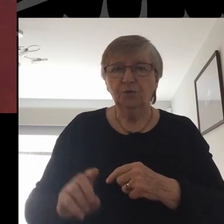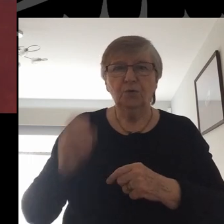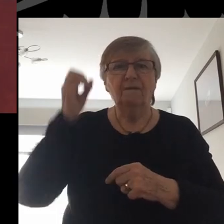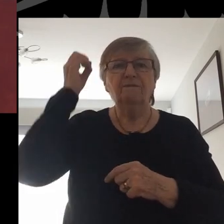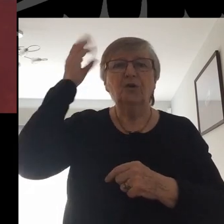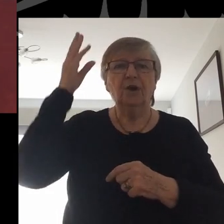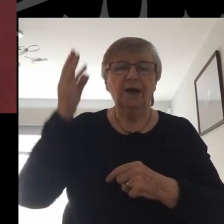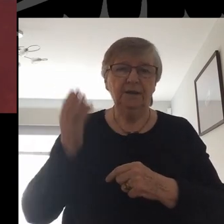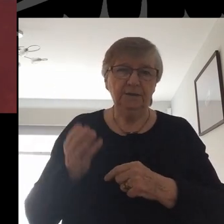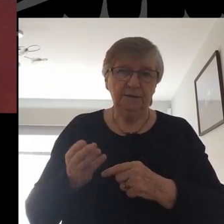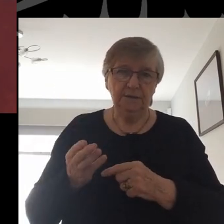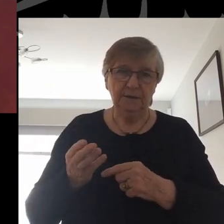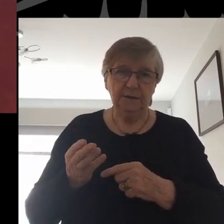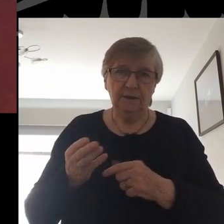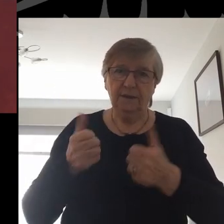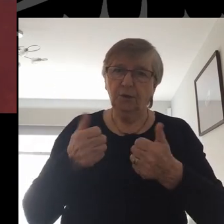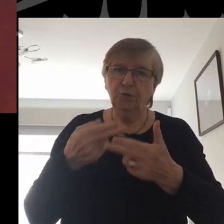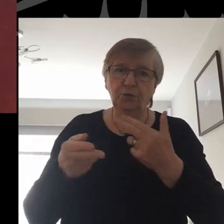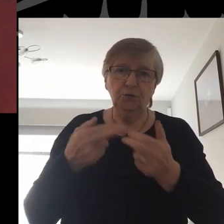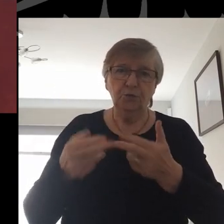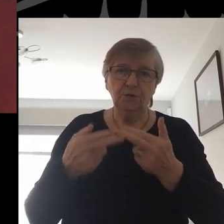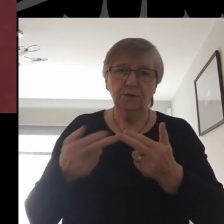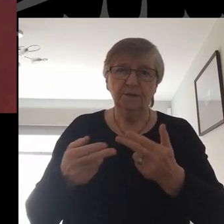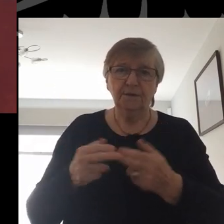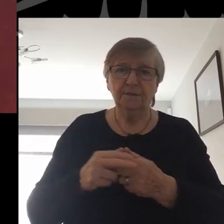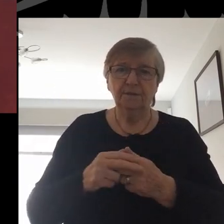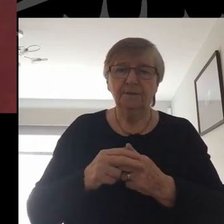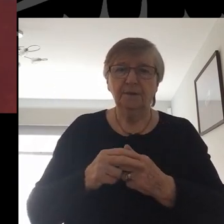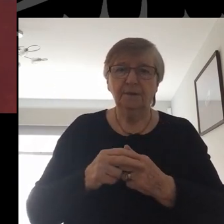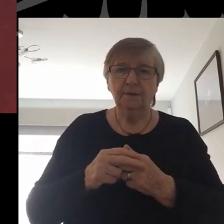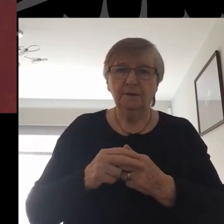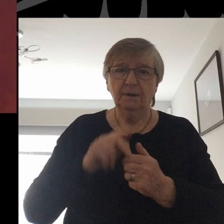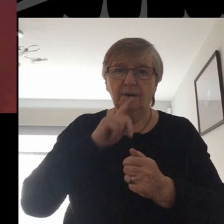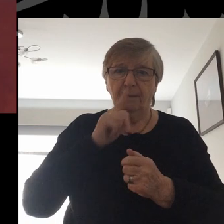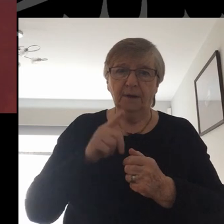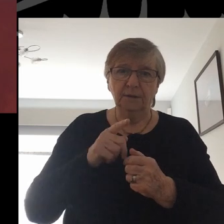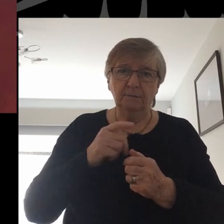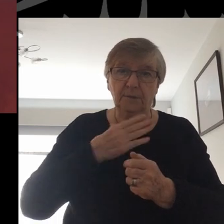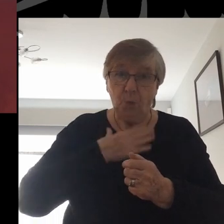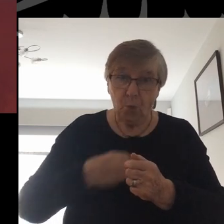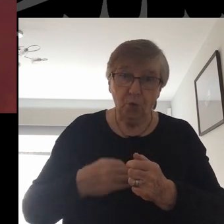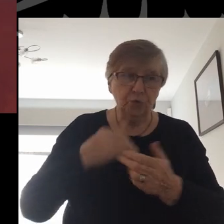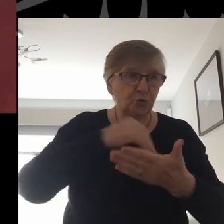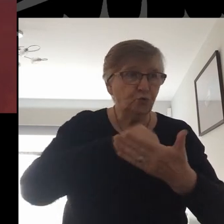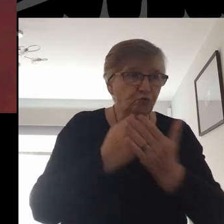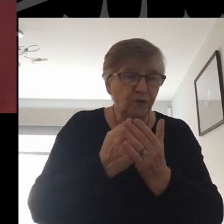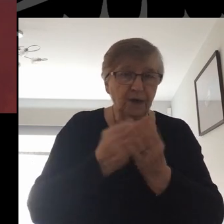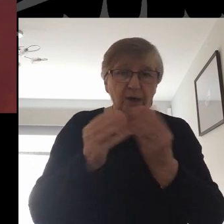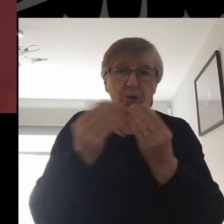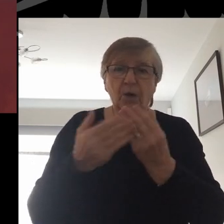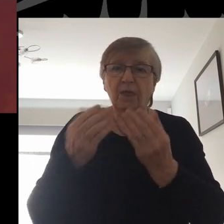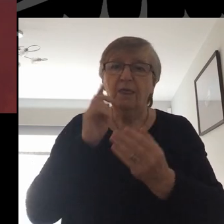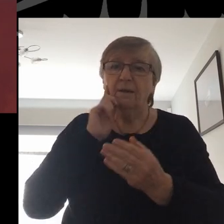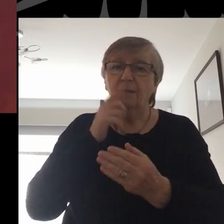forget that good news, but to be willing to share it.